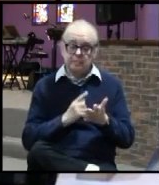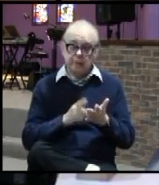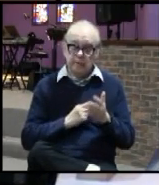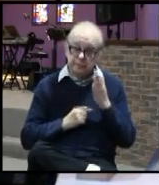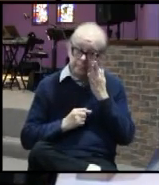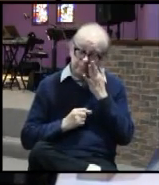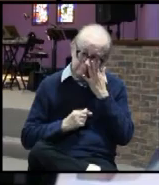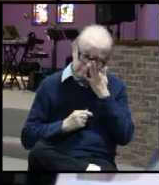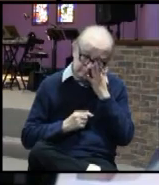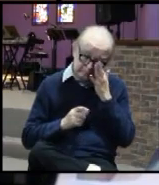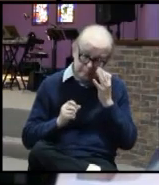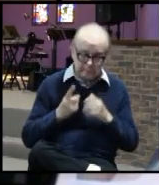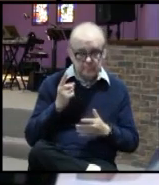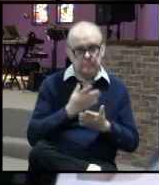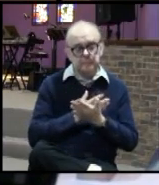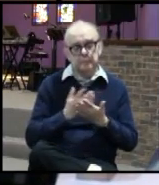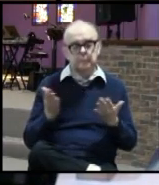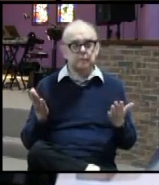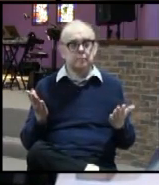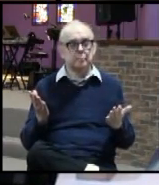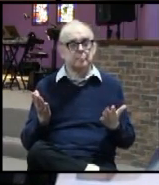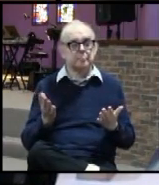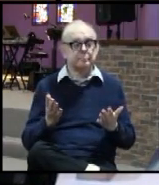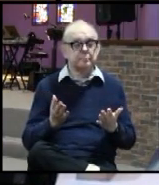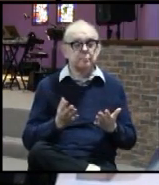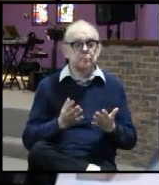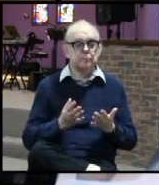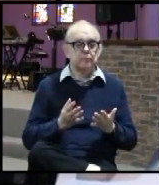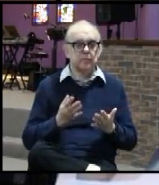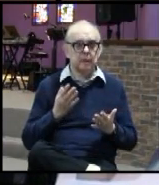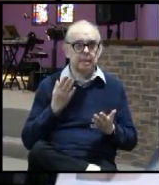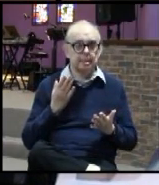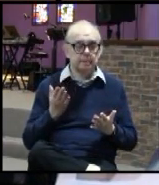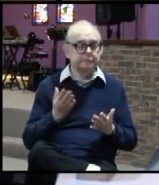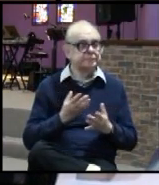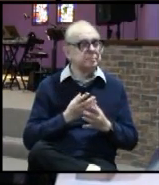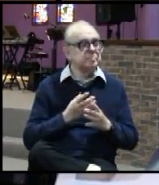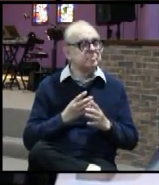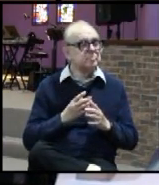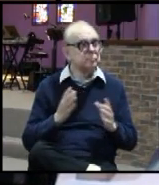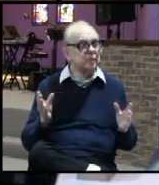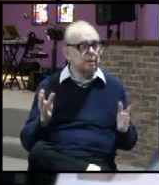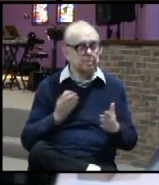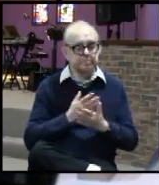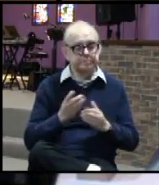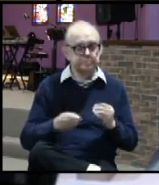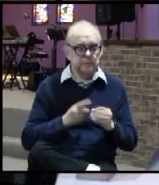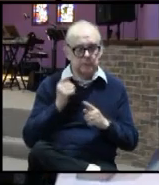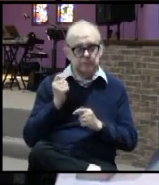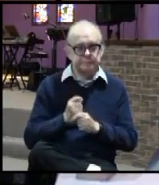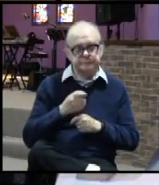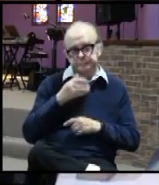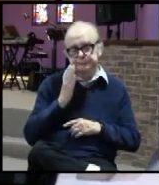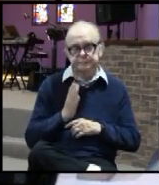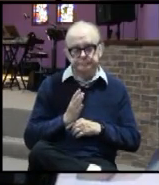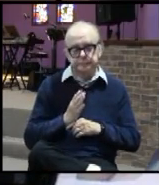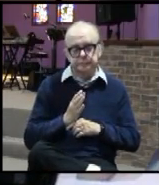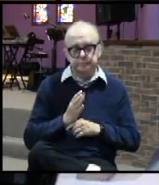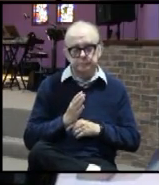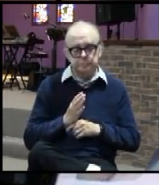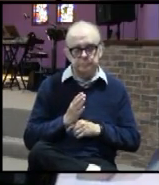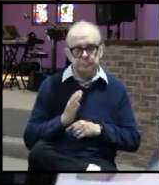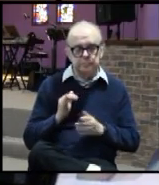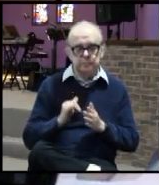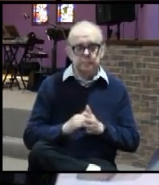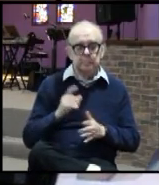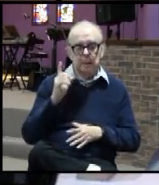you need to understand some things because there's a whole bunch of things about trusting God that we need